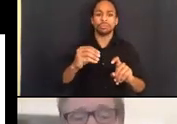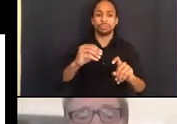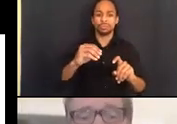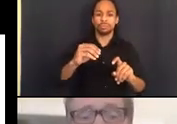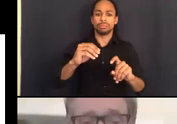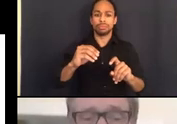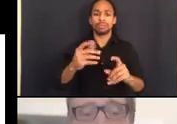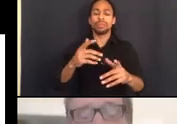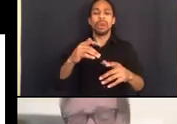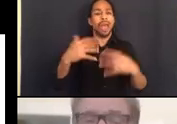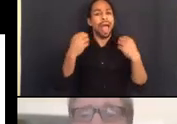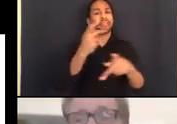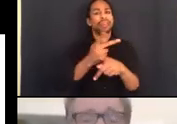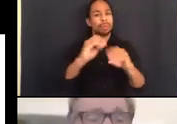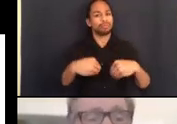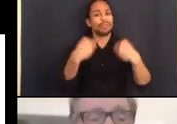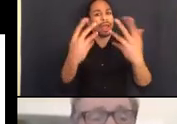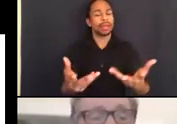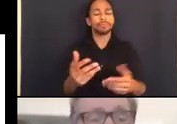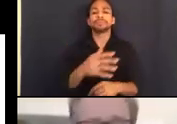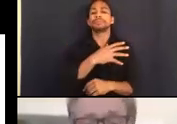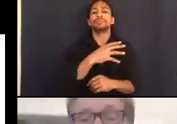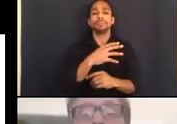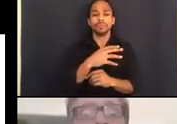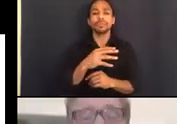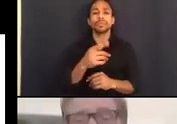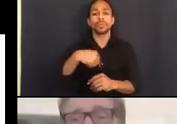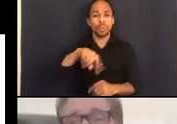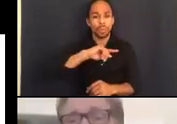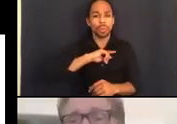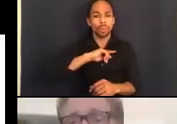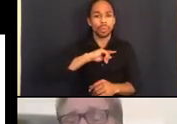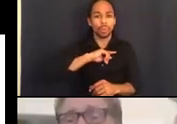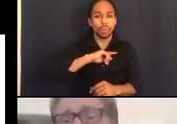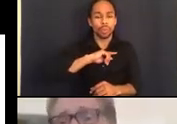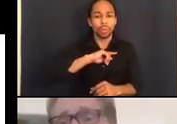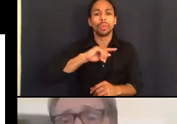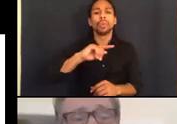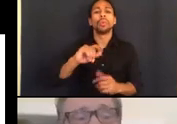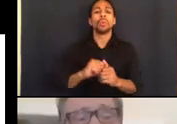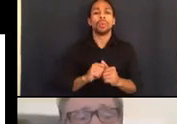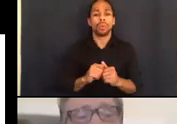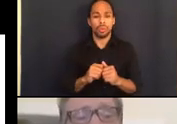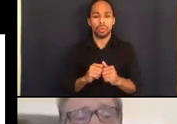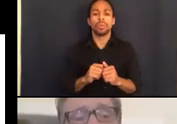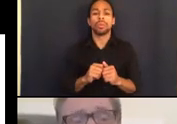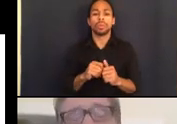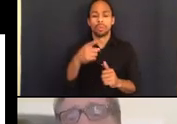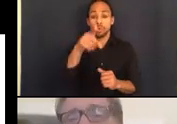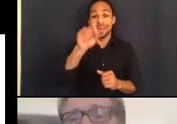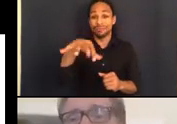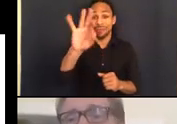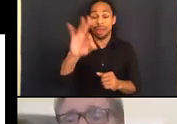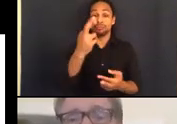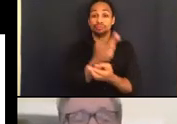addition to disabled people, in solidarity and in coalition. Folks can find these resources, next slide please, at